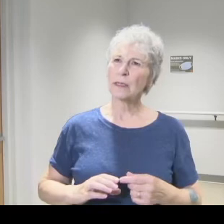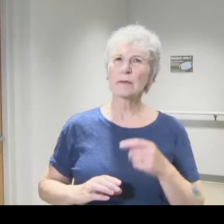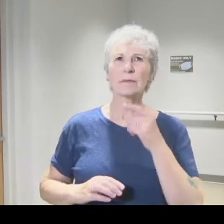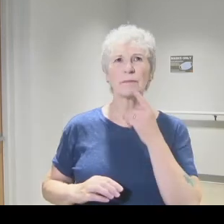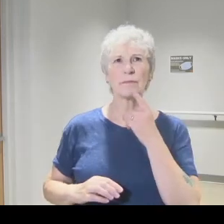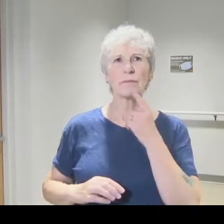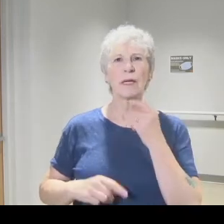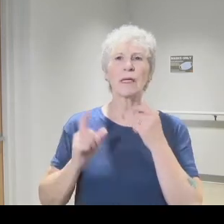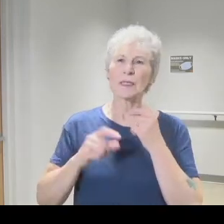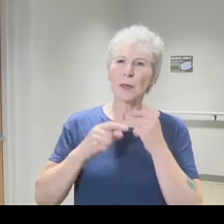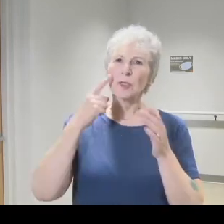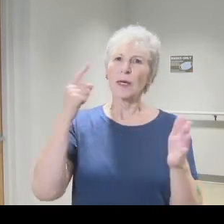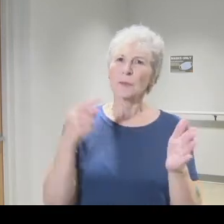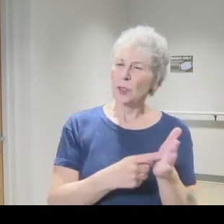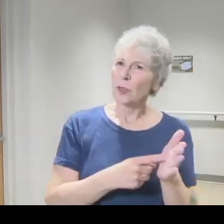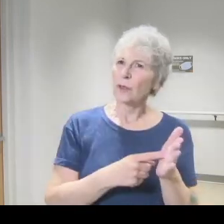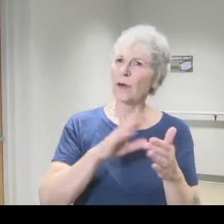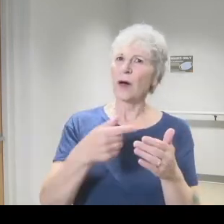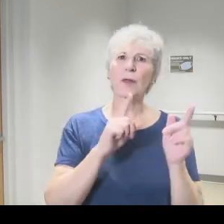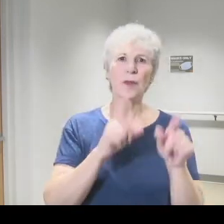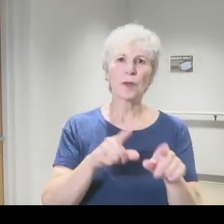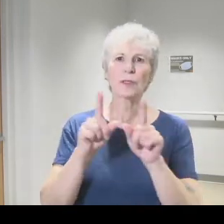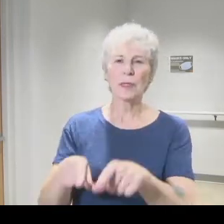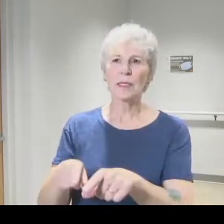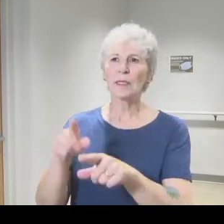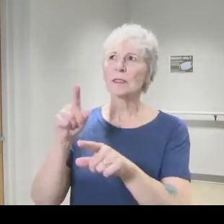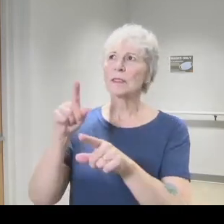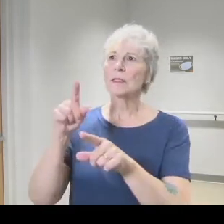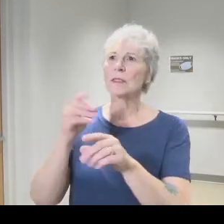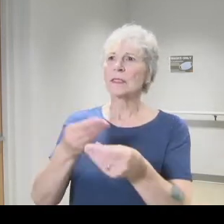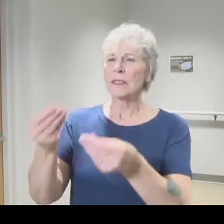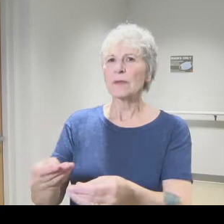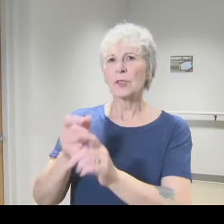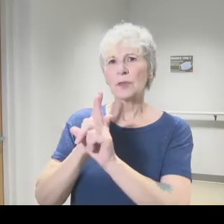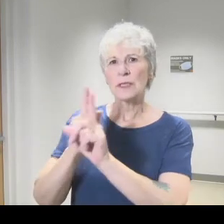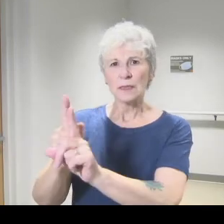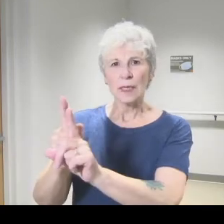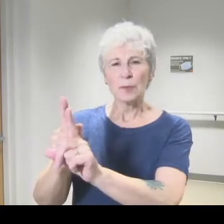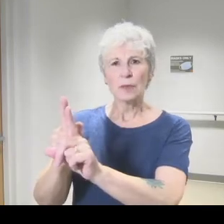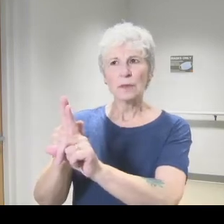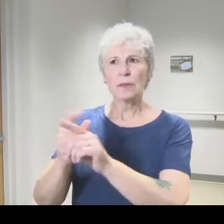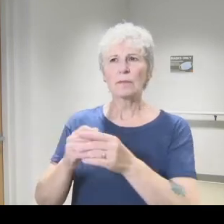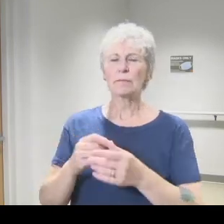observe all those commands given to those disciples. And I